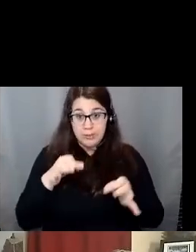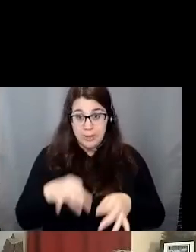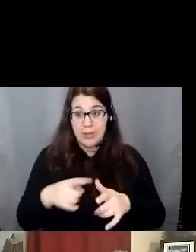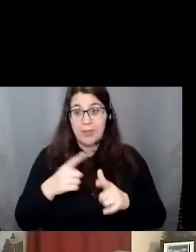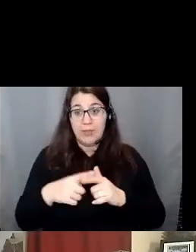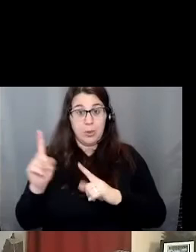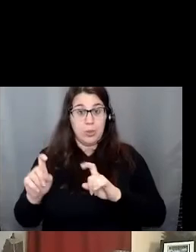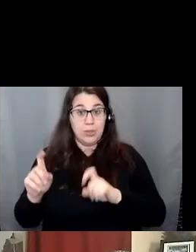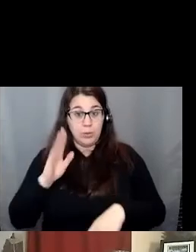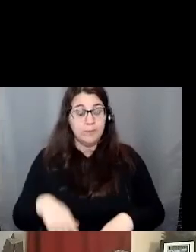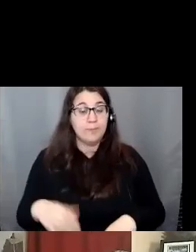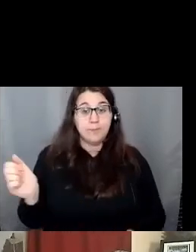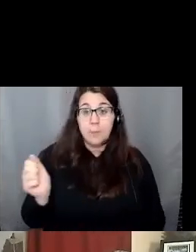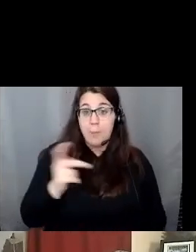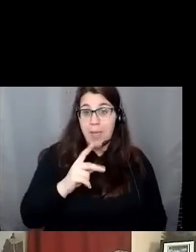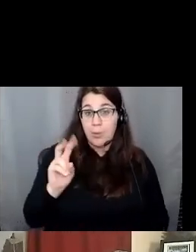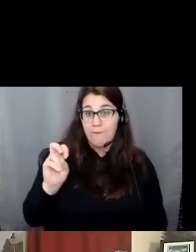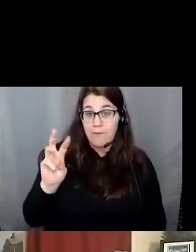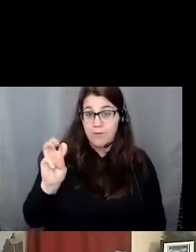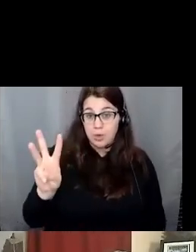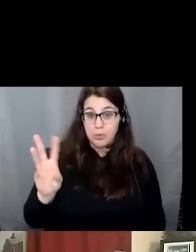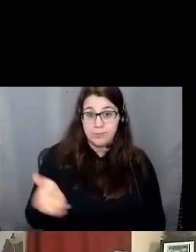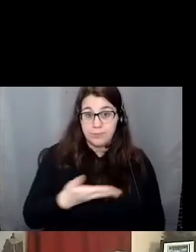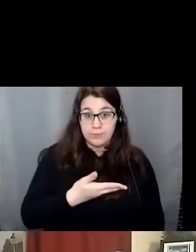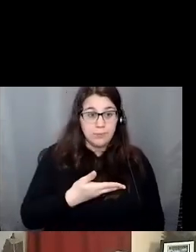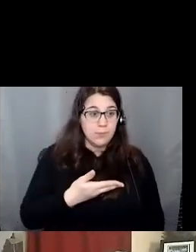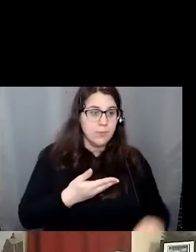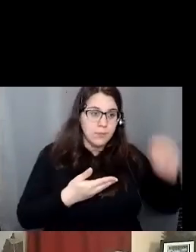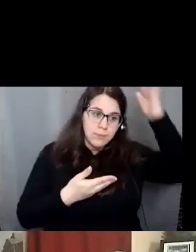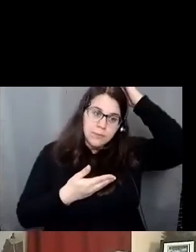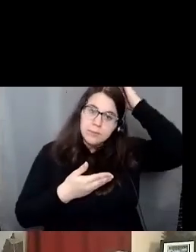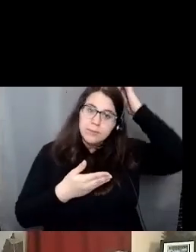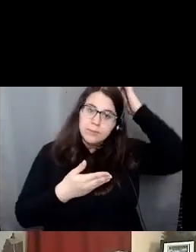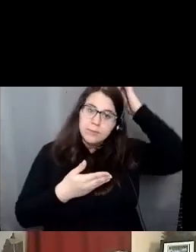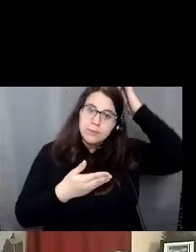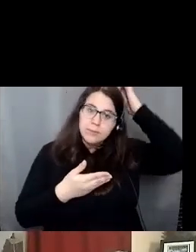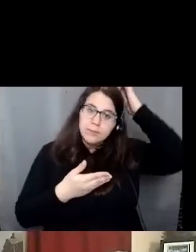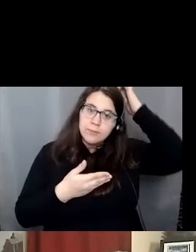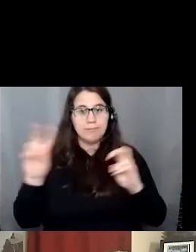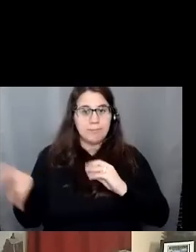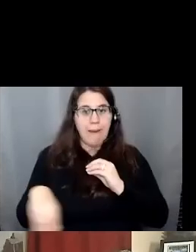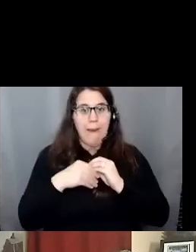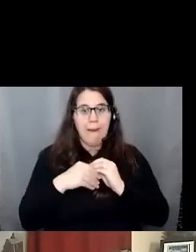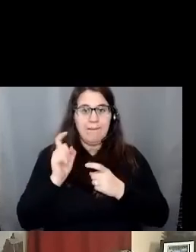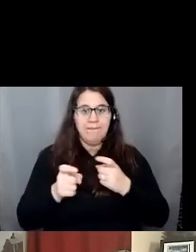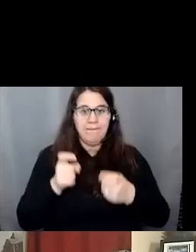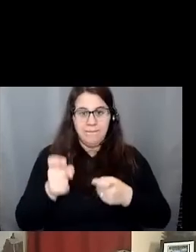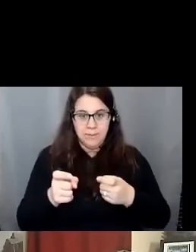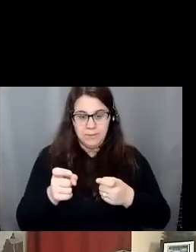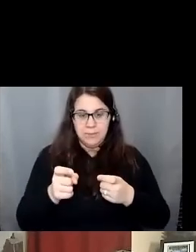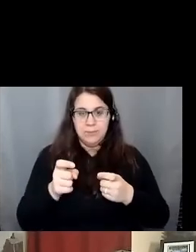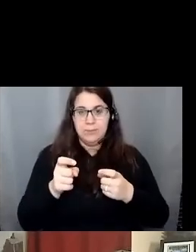So back to our overview page, I mentioned we had adding a gifting page. So there's a really great, unique way in